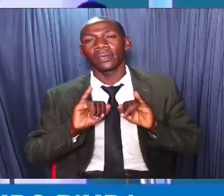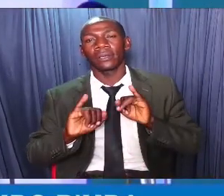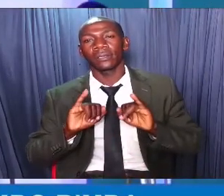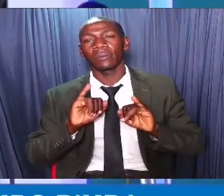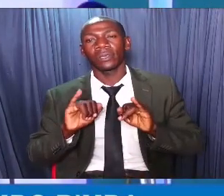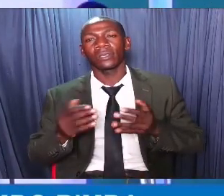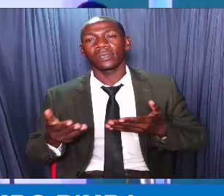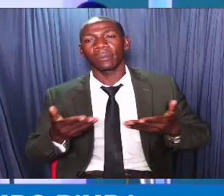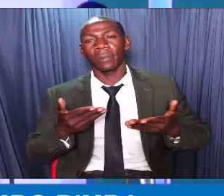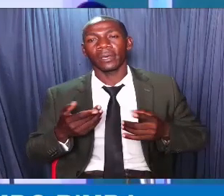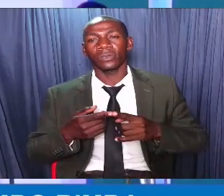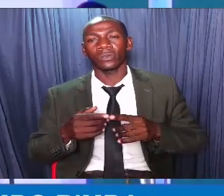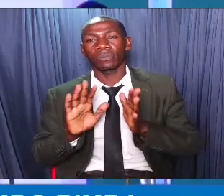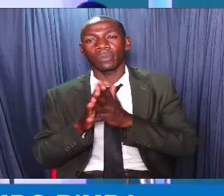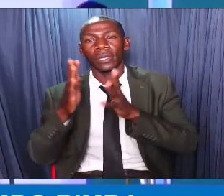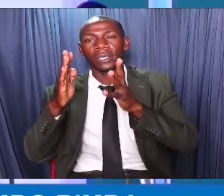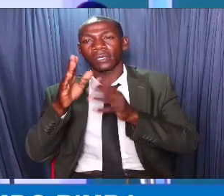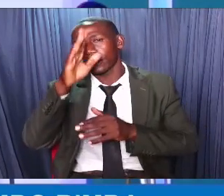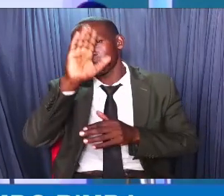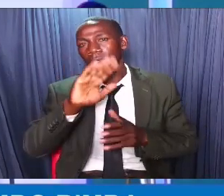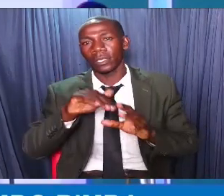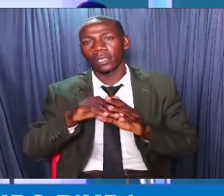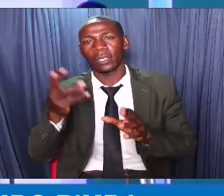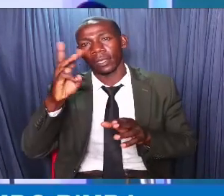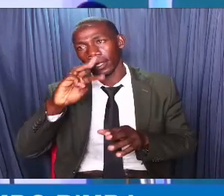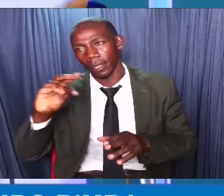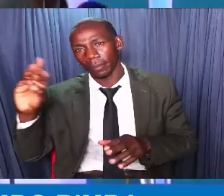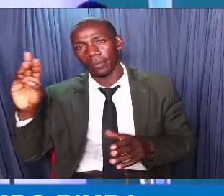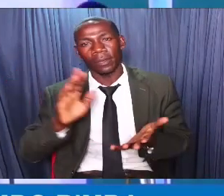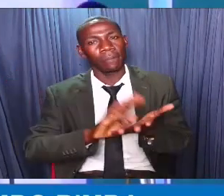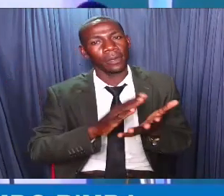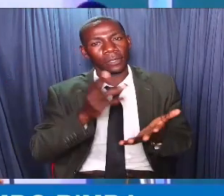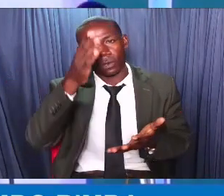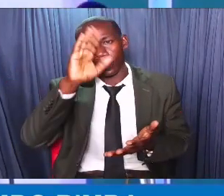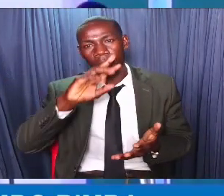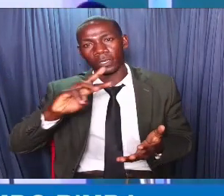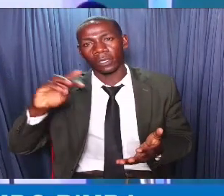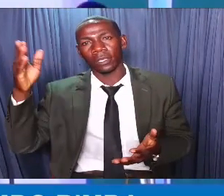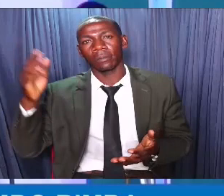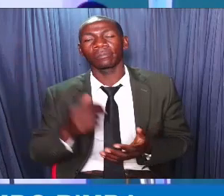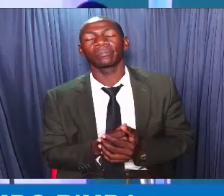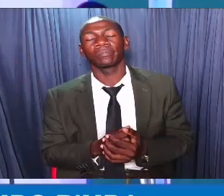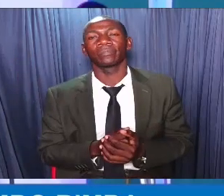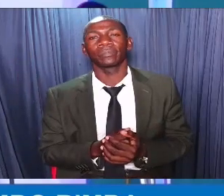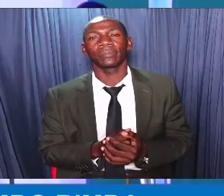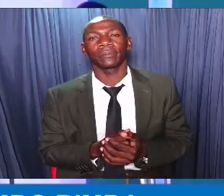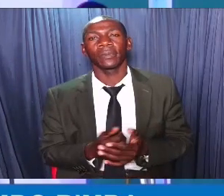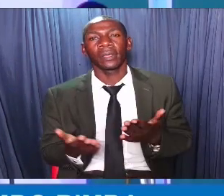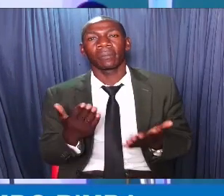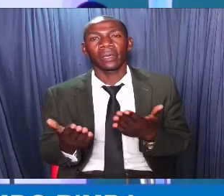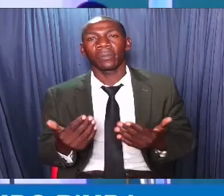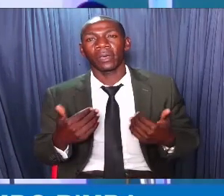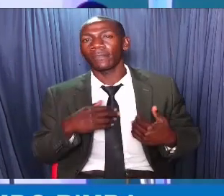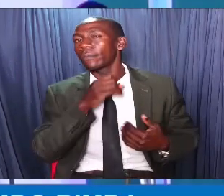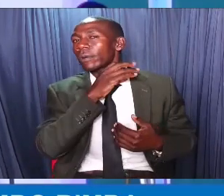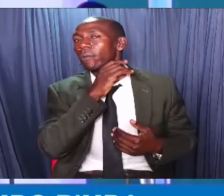vimsifu Mungu. Because the machines were bought, we praise God with them. Vimsifu Mungu. They praise God. Ingine kuwe kuna kelele